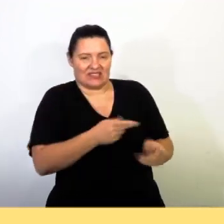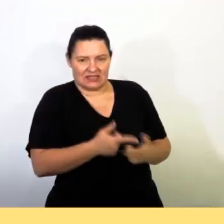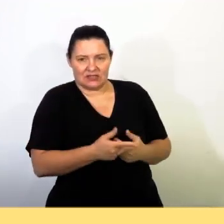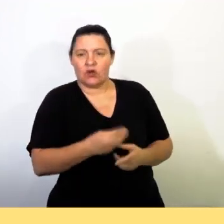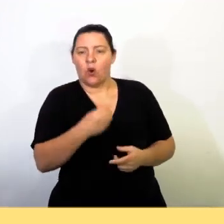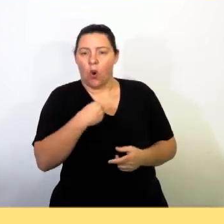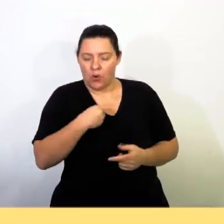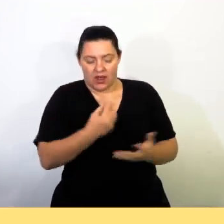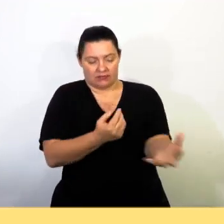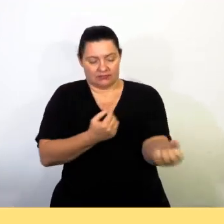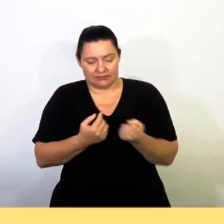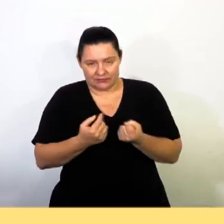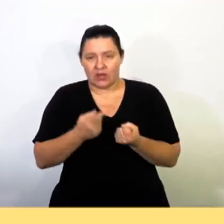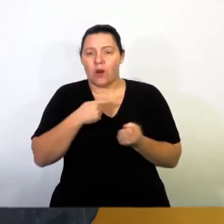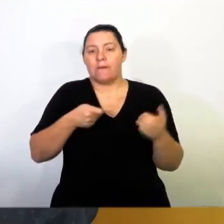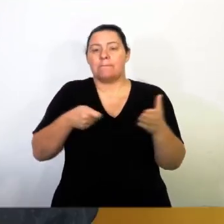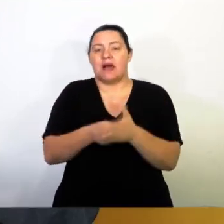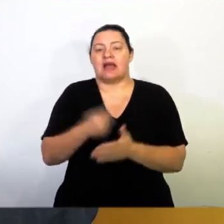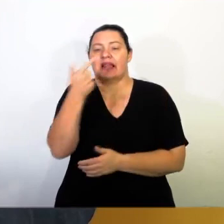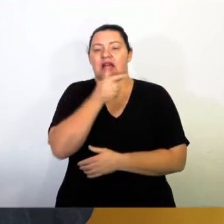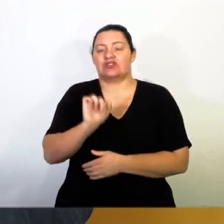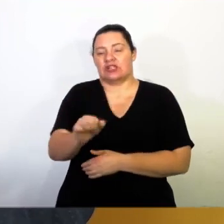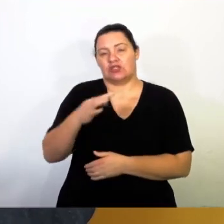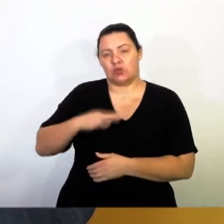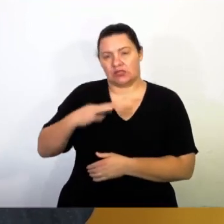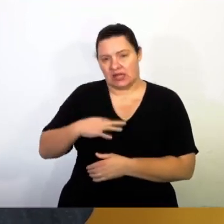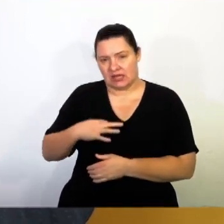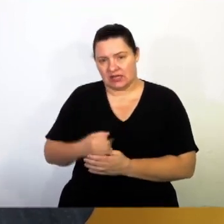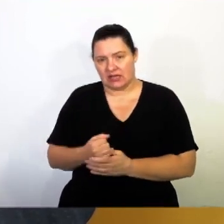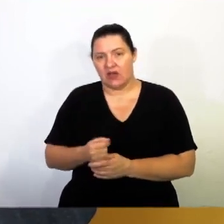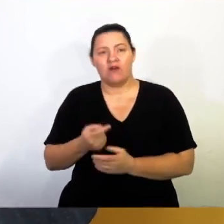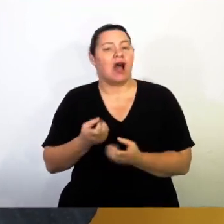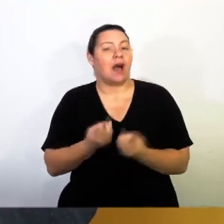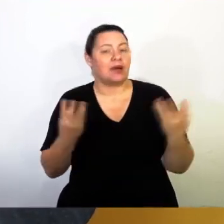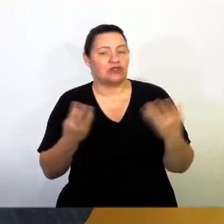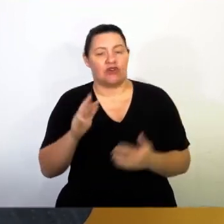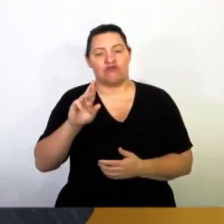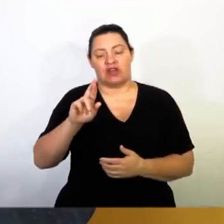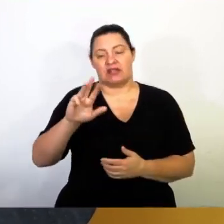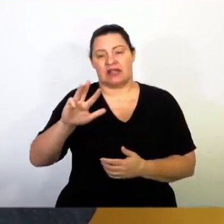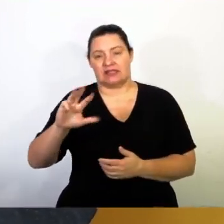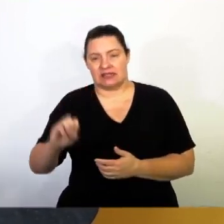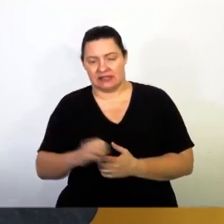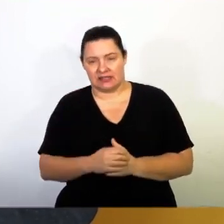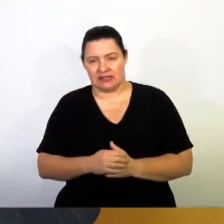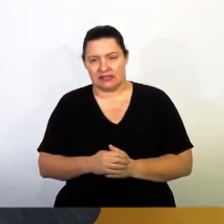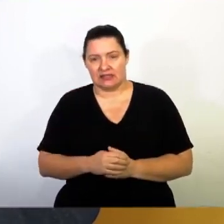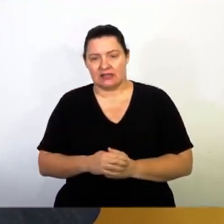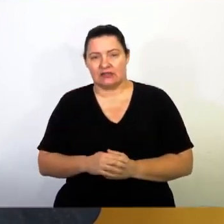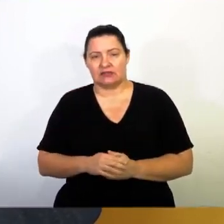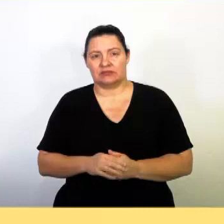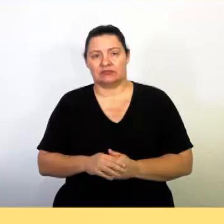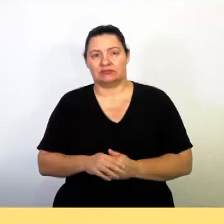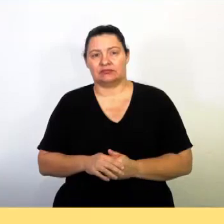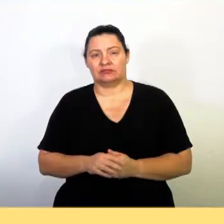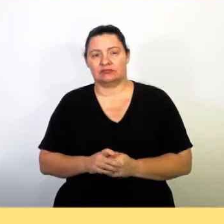visited him. So the owner took some money and bought lunch for his daughter, which is for 90 rands. Okay, so